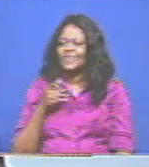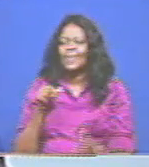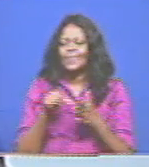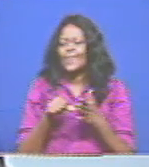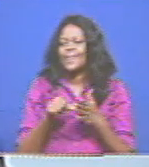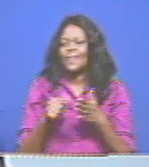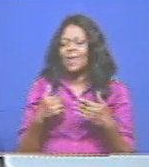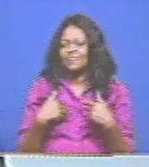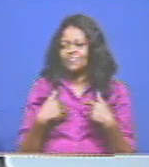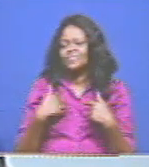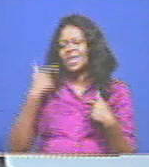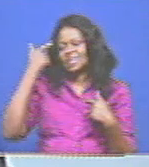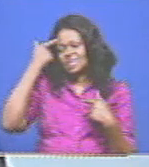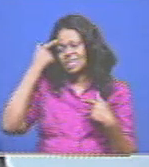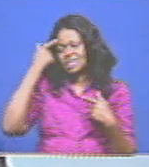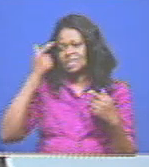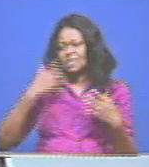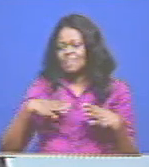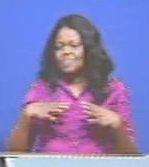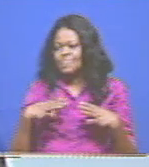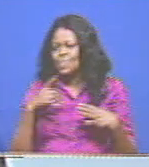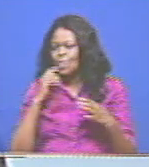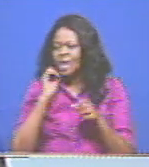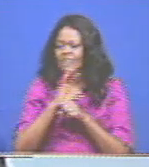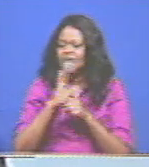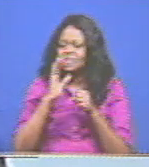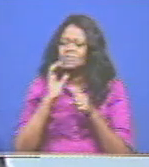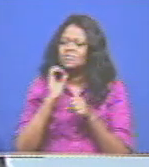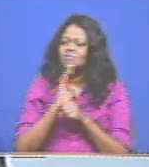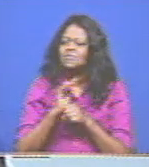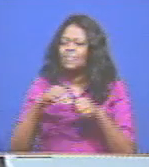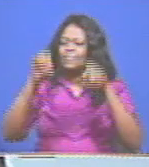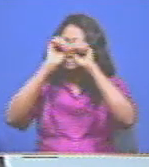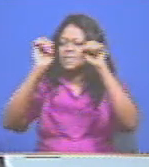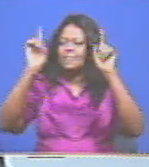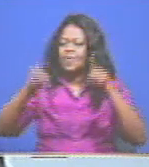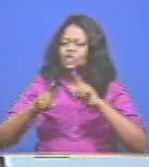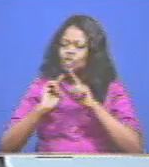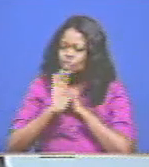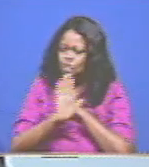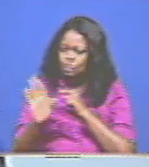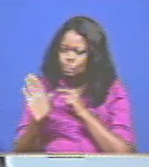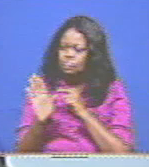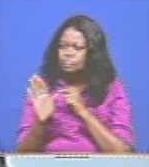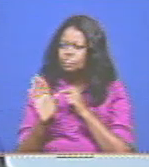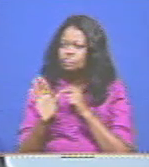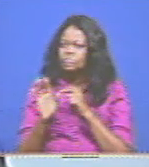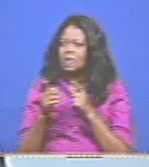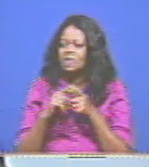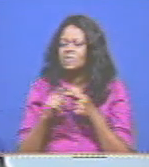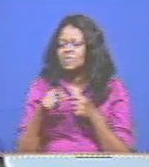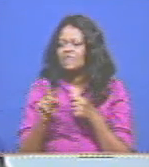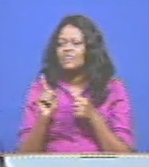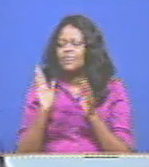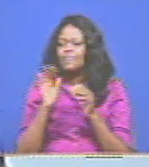And I think the people, the advisors and the handlers of the president need to talk to him so that mm-hmm. he's able to hold more PG